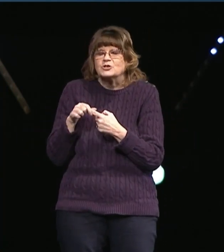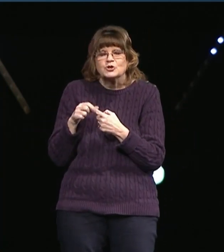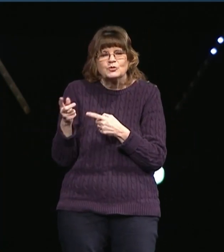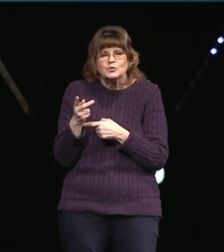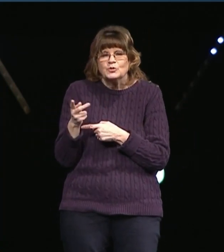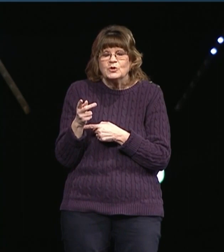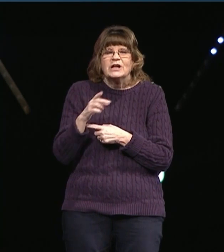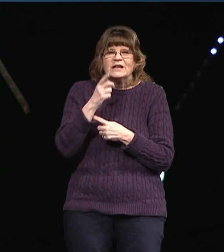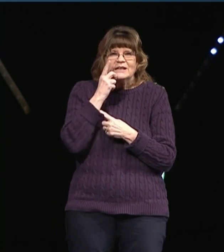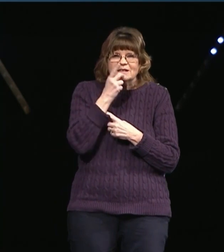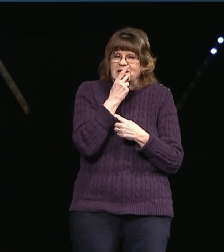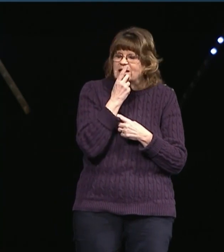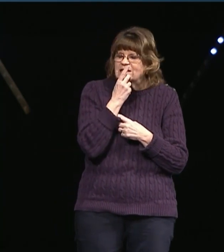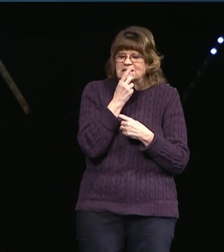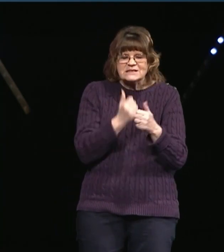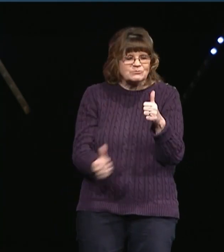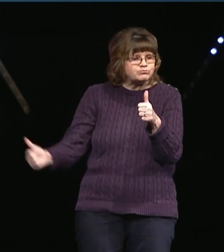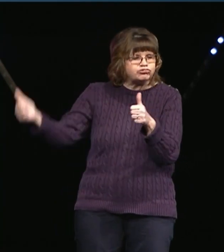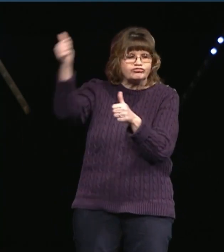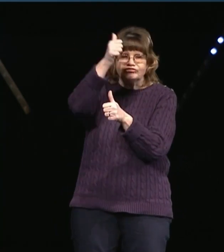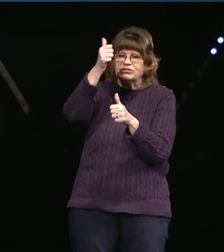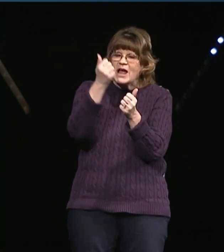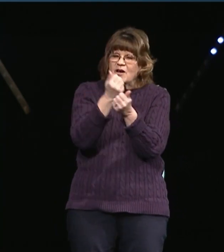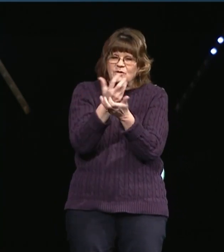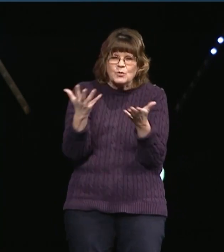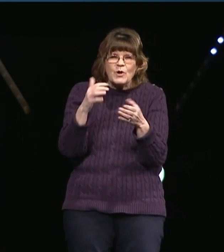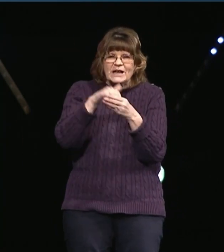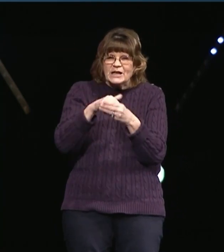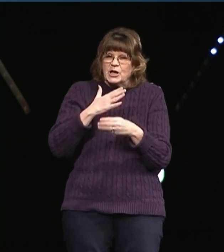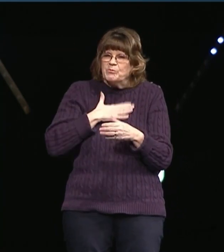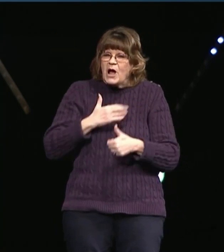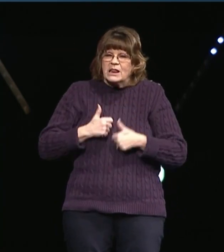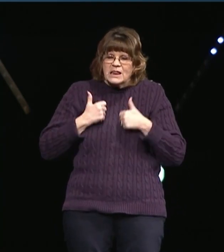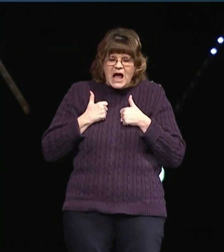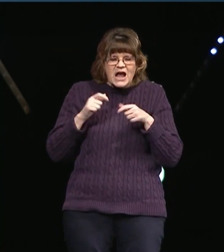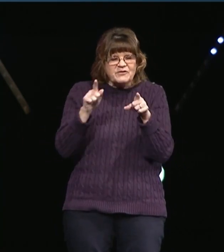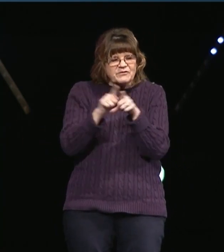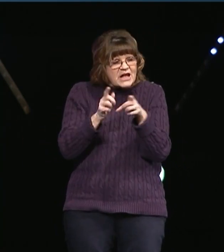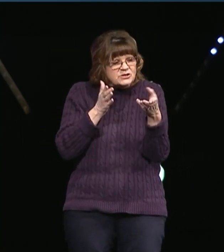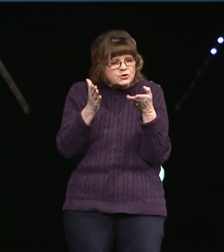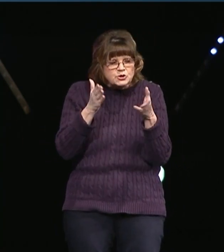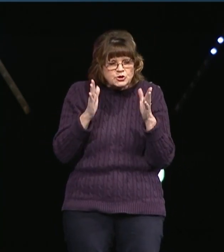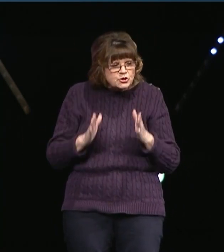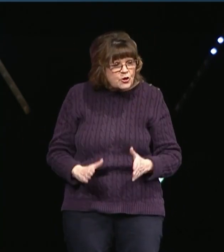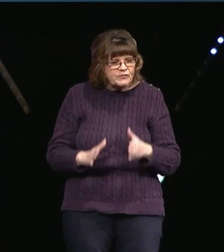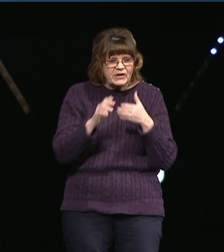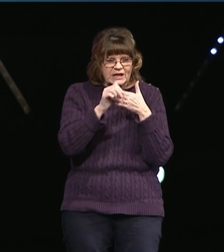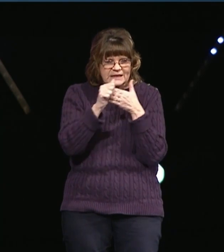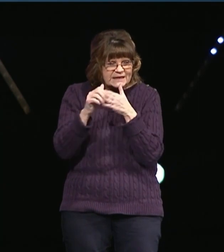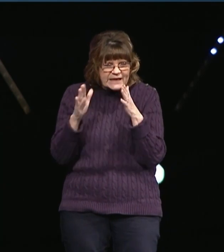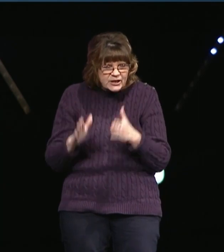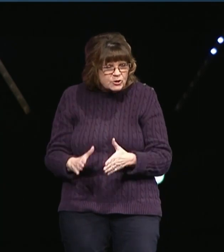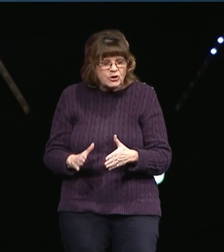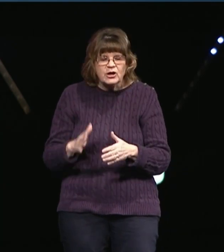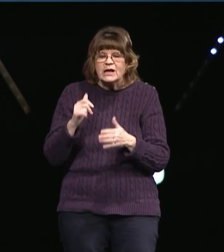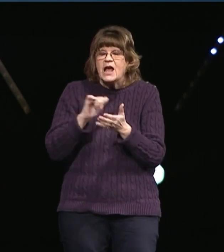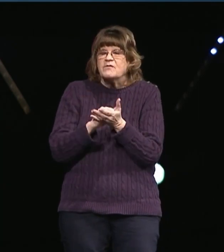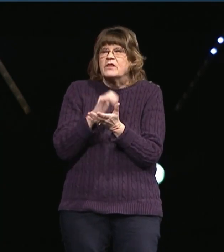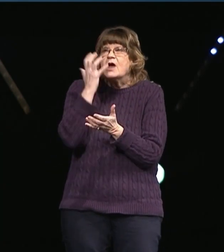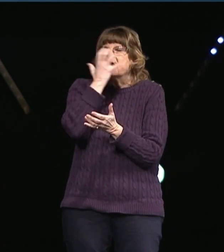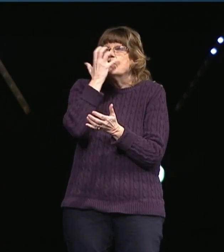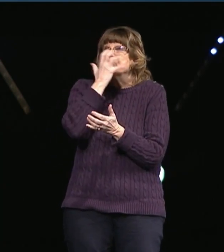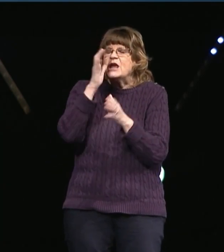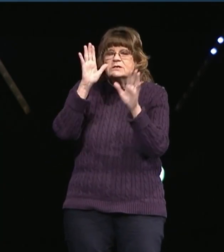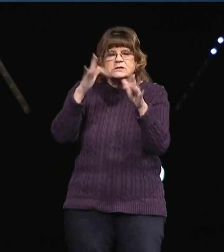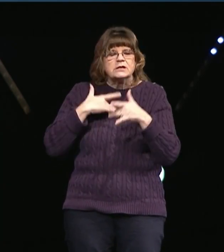for me, Dennis rises above everybody in my life as far as a servant leader and just having that great compassion for people